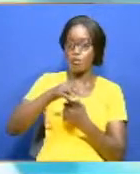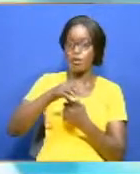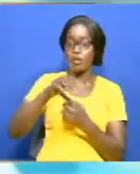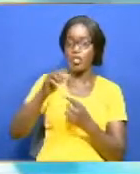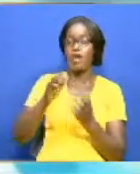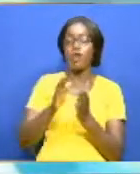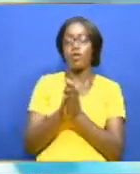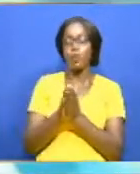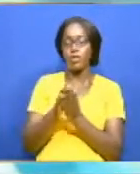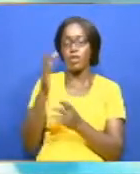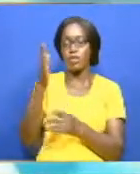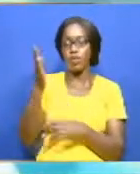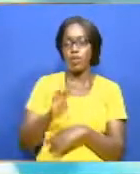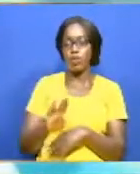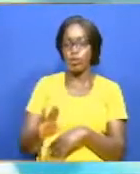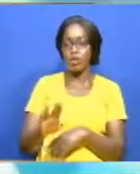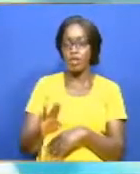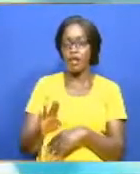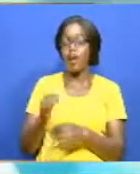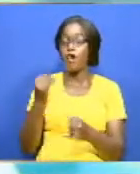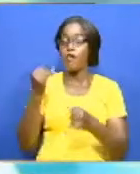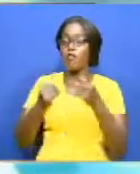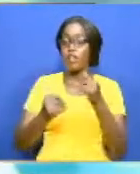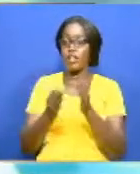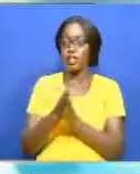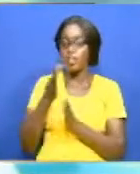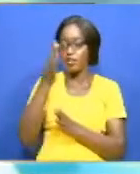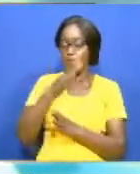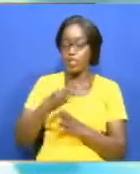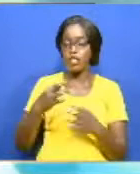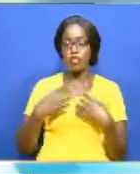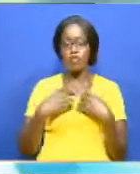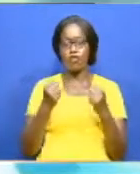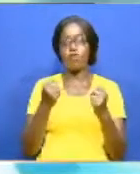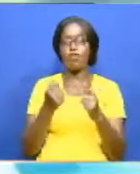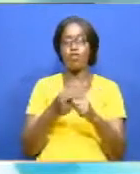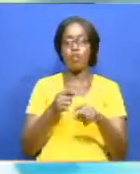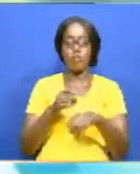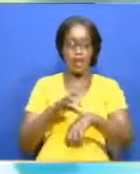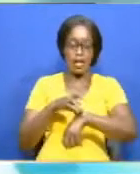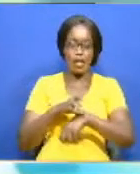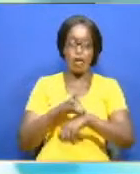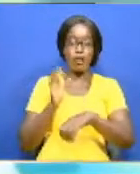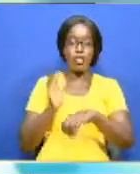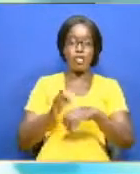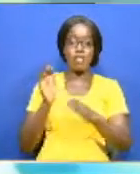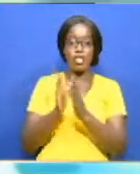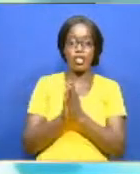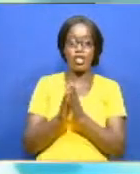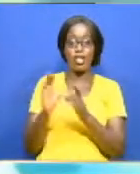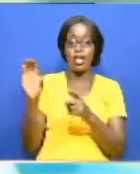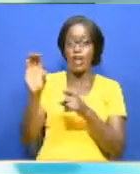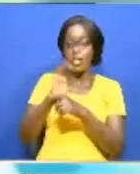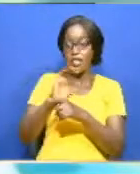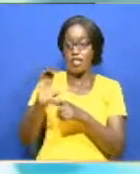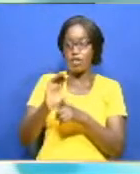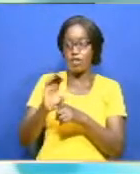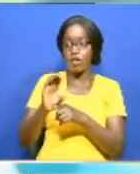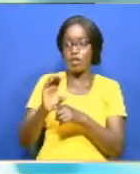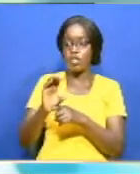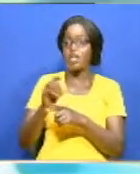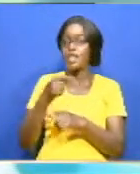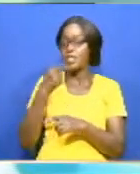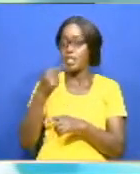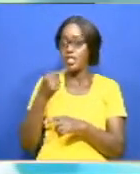Atlanta in Lisbon tonight. The Frenchman has recovered from an ankle injury, and head coach Thomas Tuchel says Mbappe